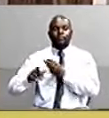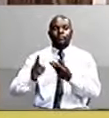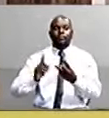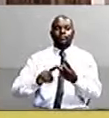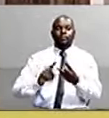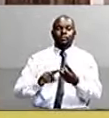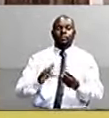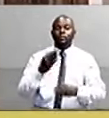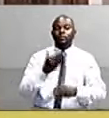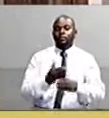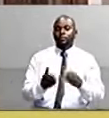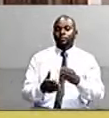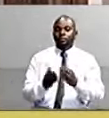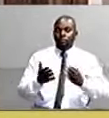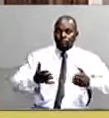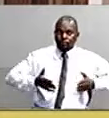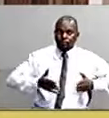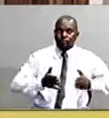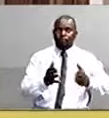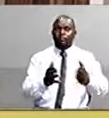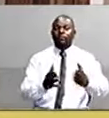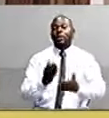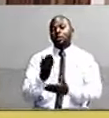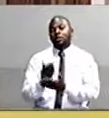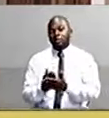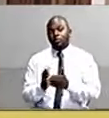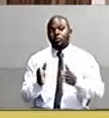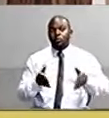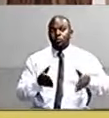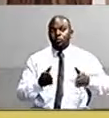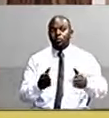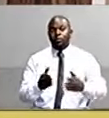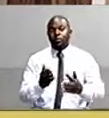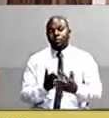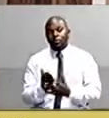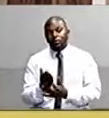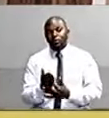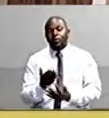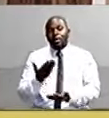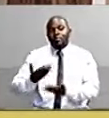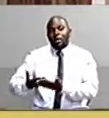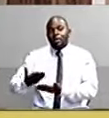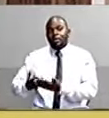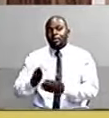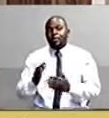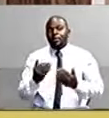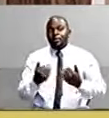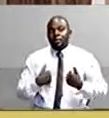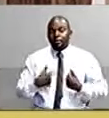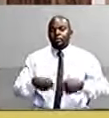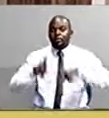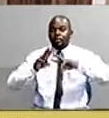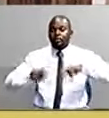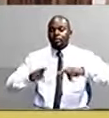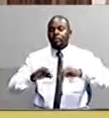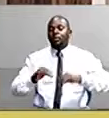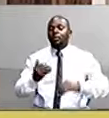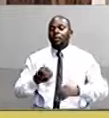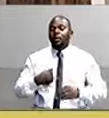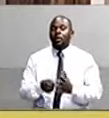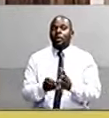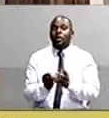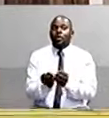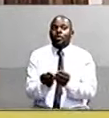know, constructing roads, and some roads have been constructed through the wetland. And so, for us as researchers, we have